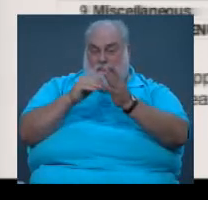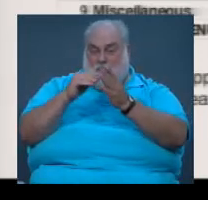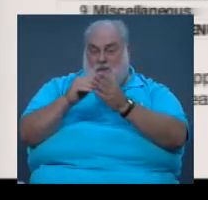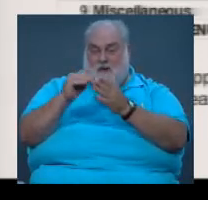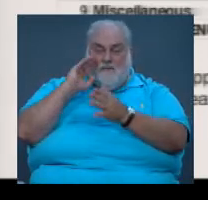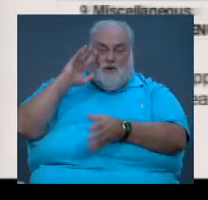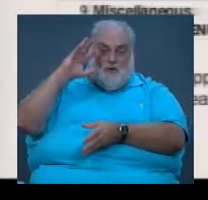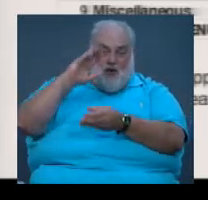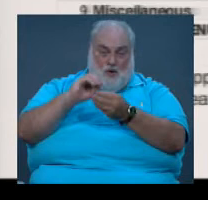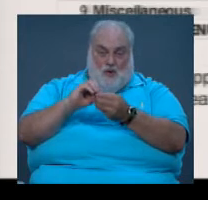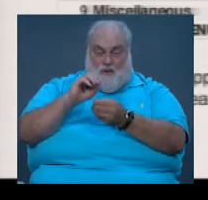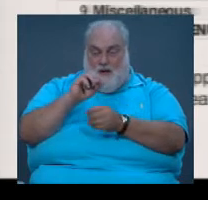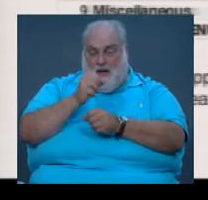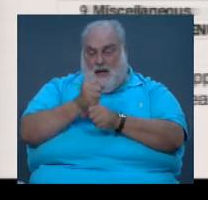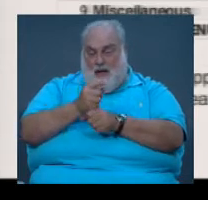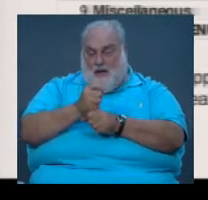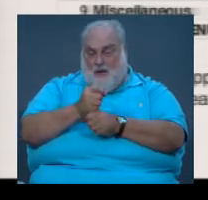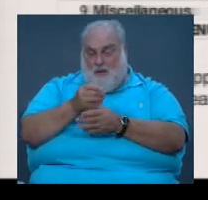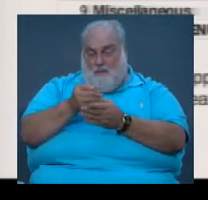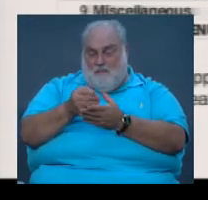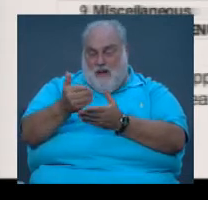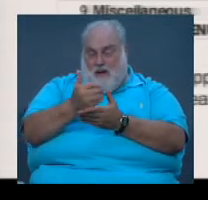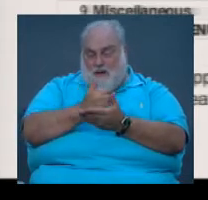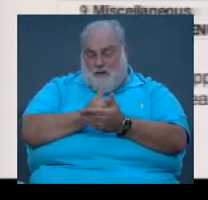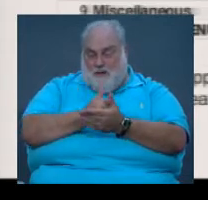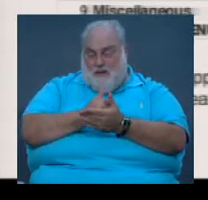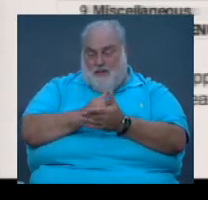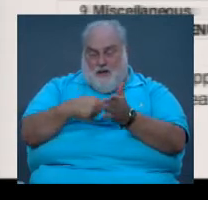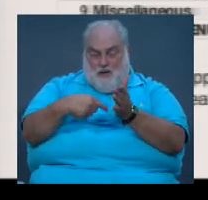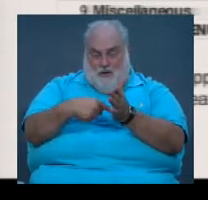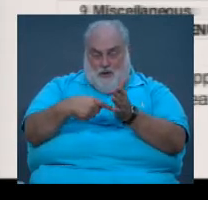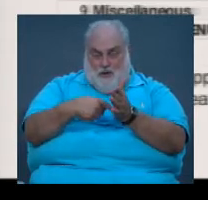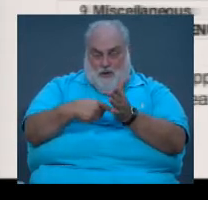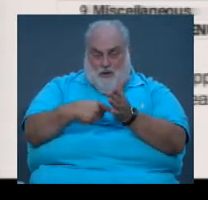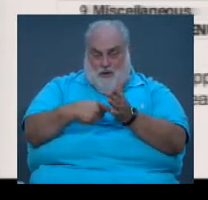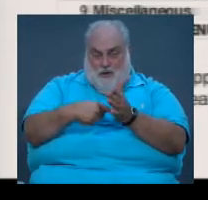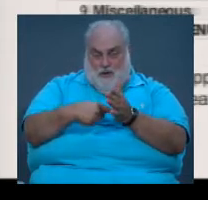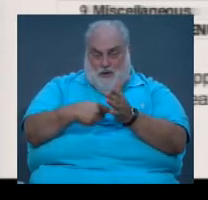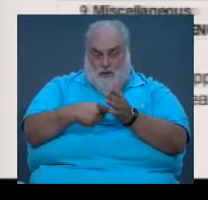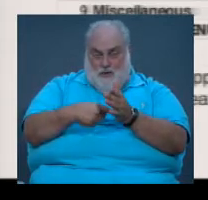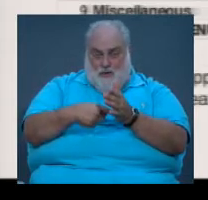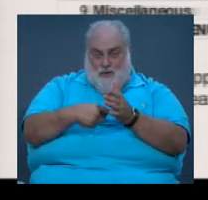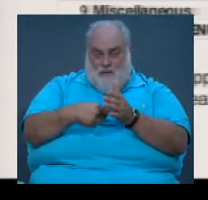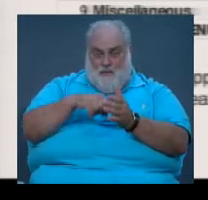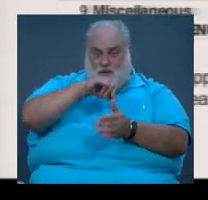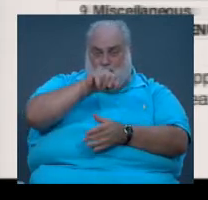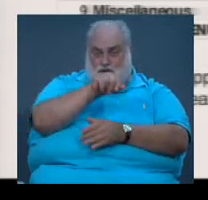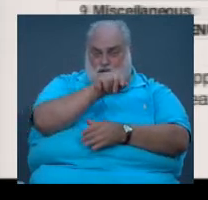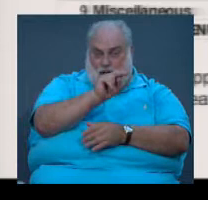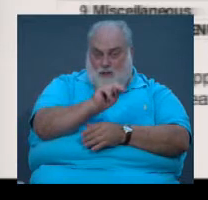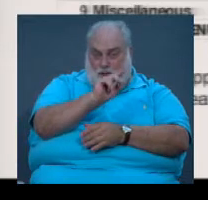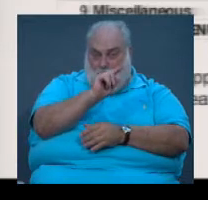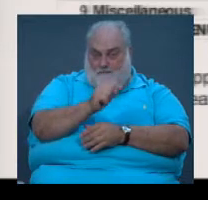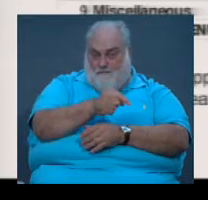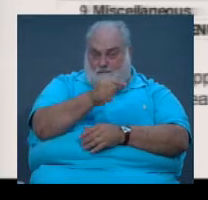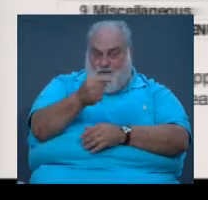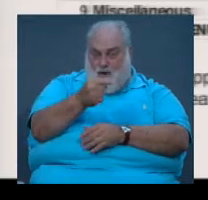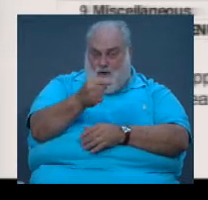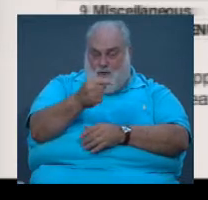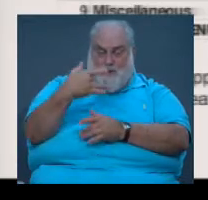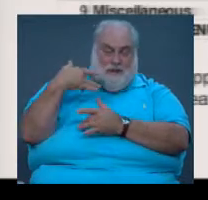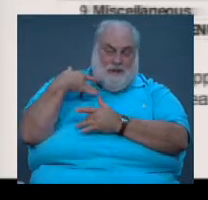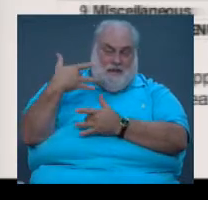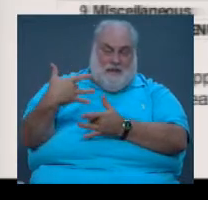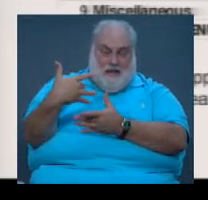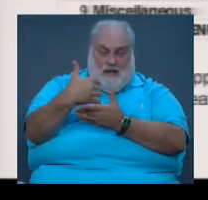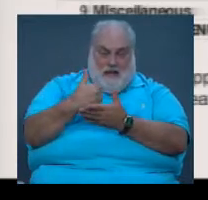and permits, and those are due annually on the first of the year, and so we generally collect